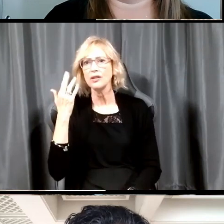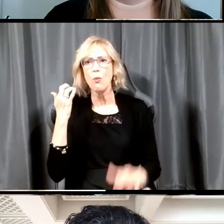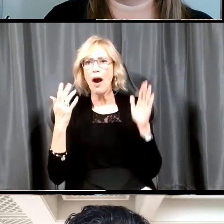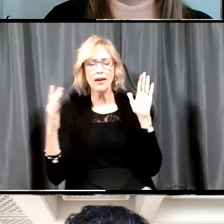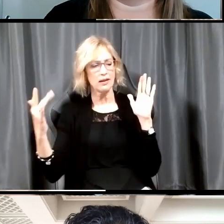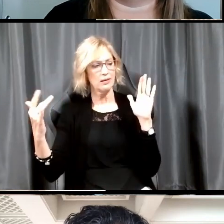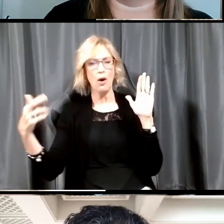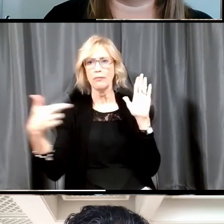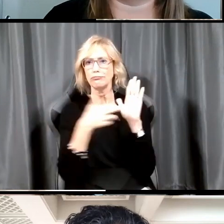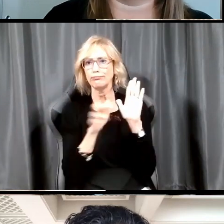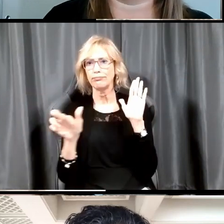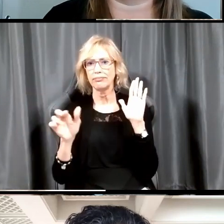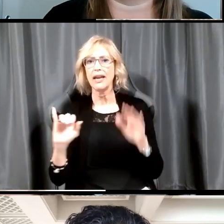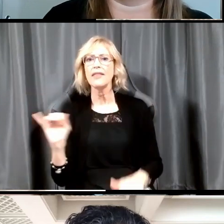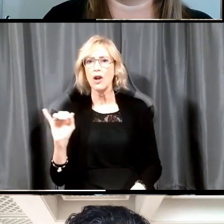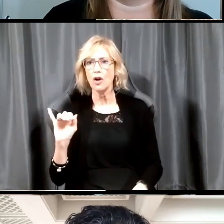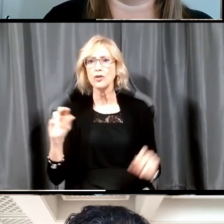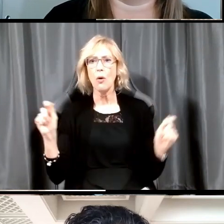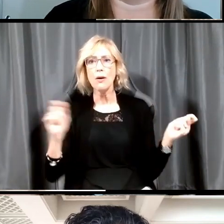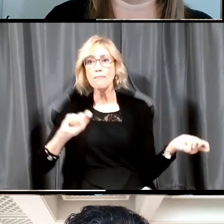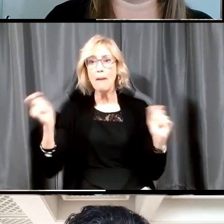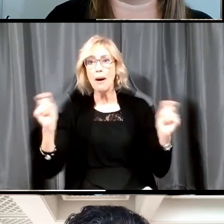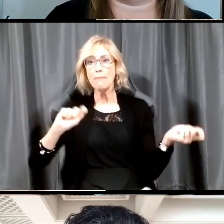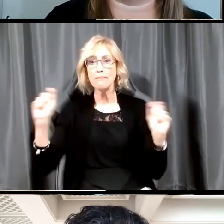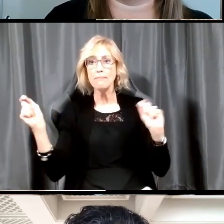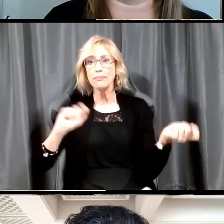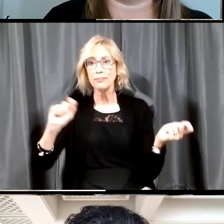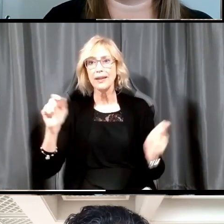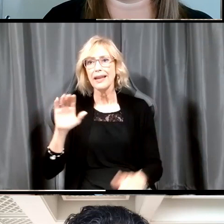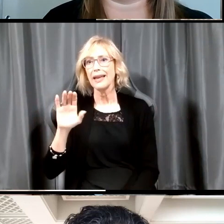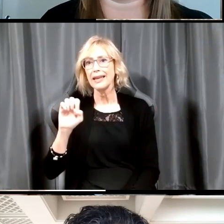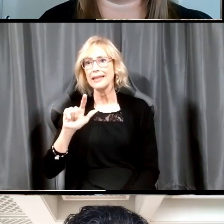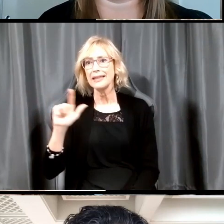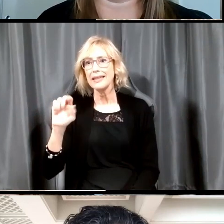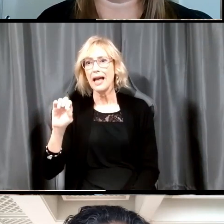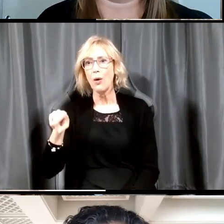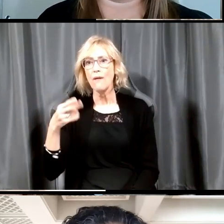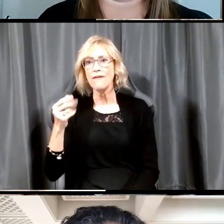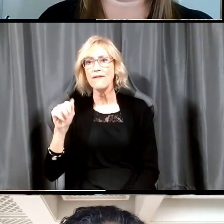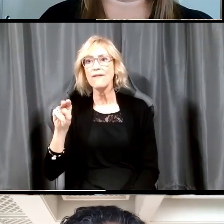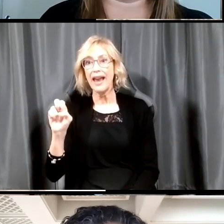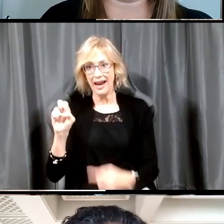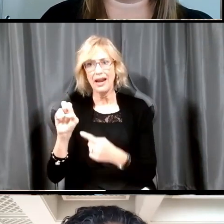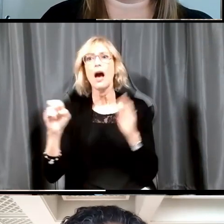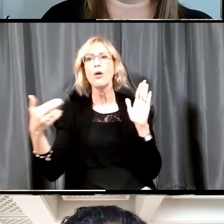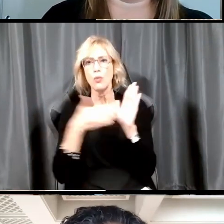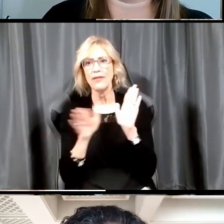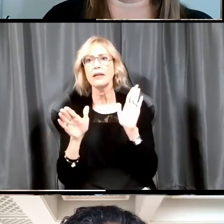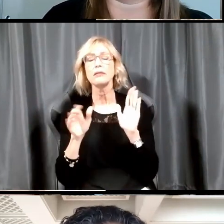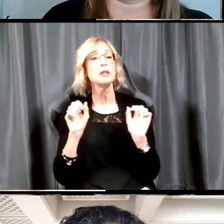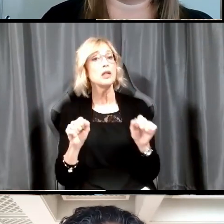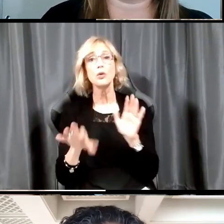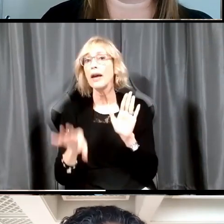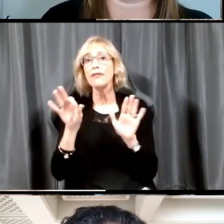then of course, reflective pom-poms, or what we call cellophane, right? Reflective cellophane. And again, these things you can find